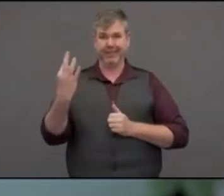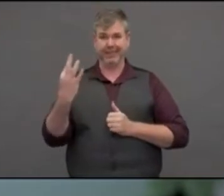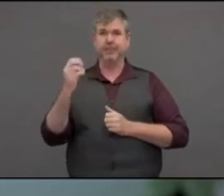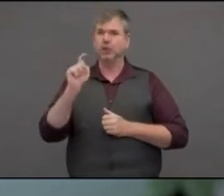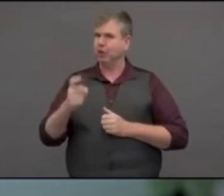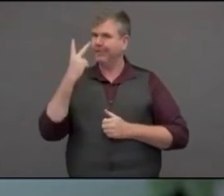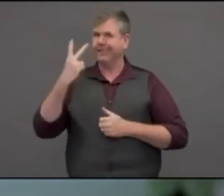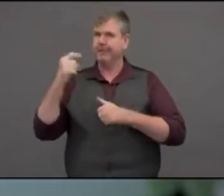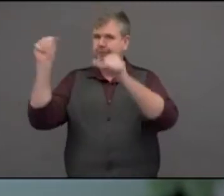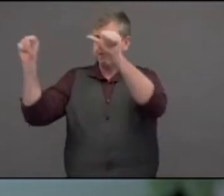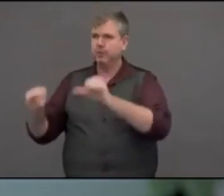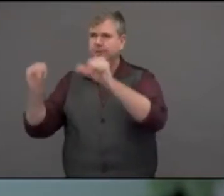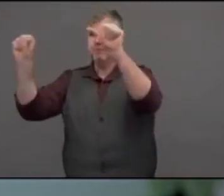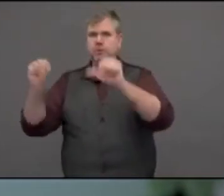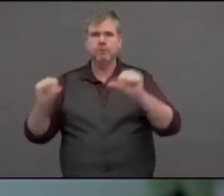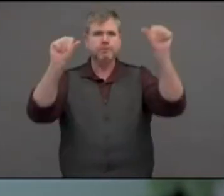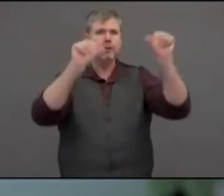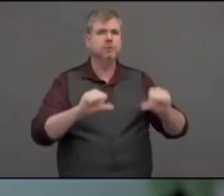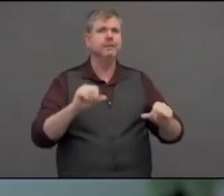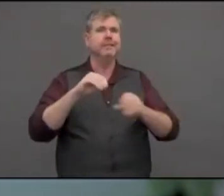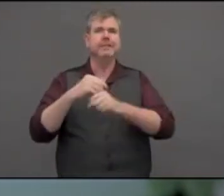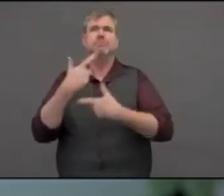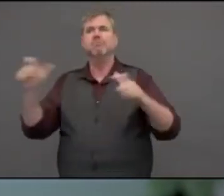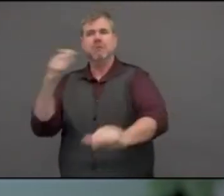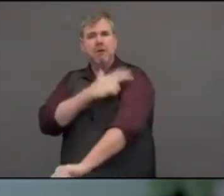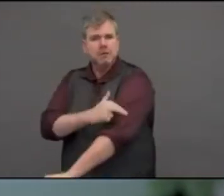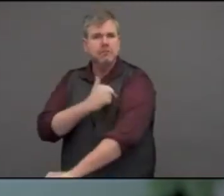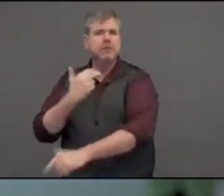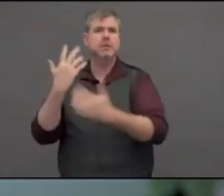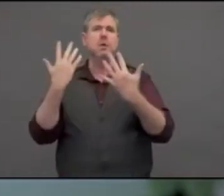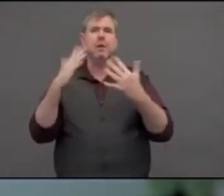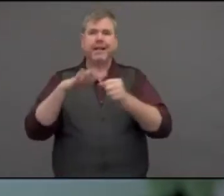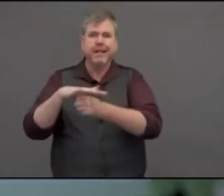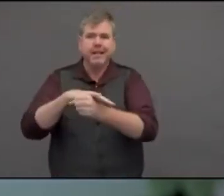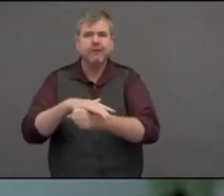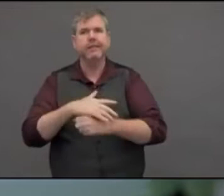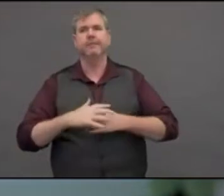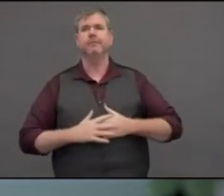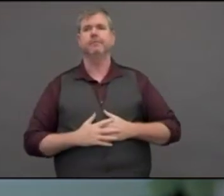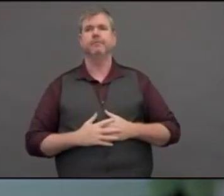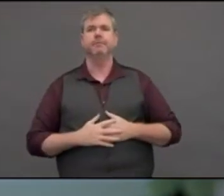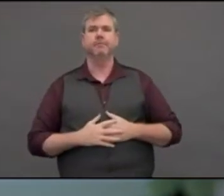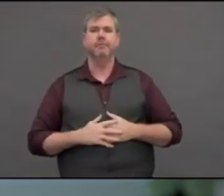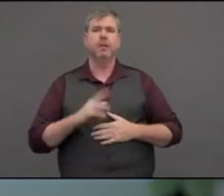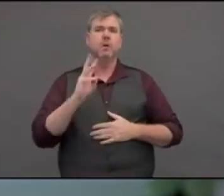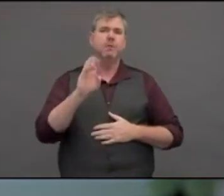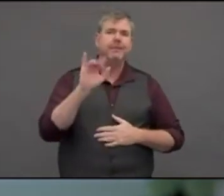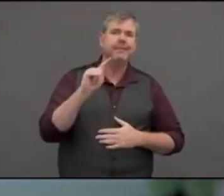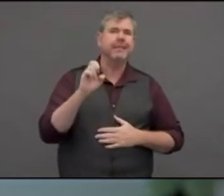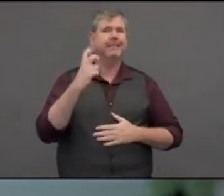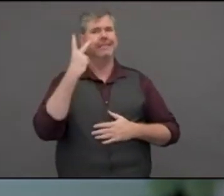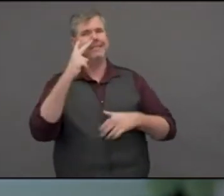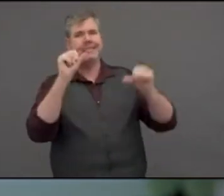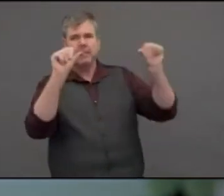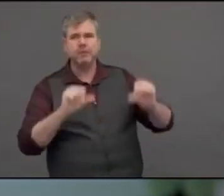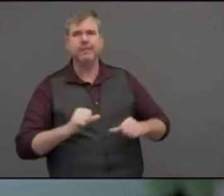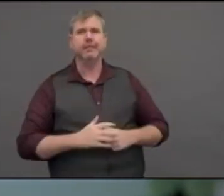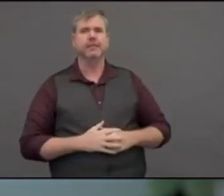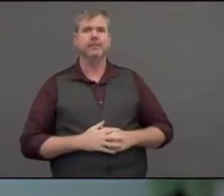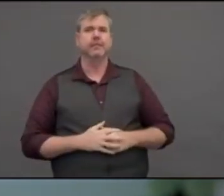on websites. You'll see notices in communications and materials related to